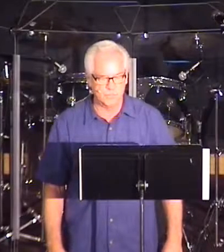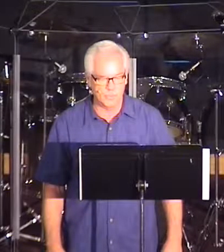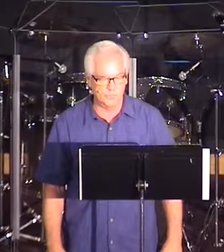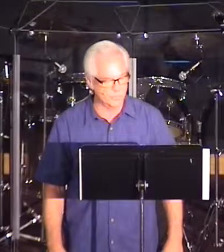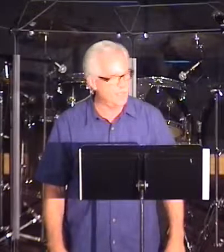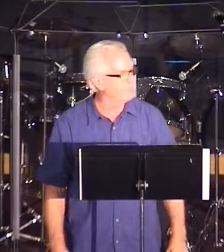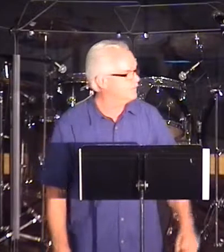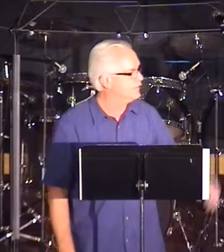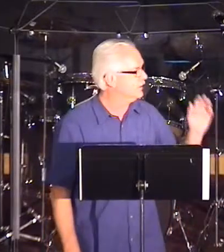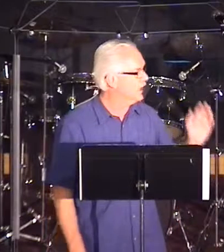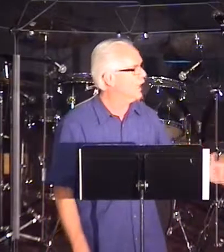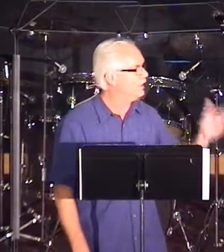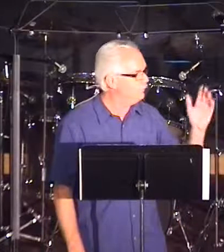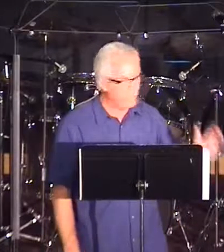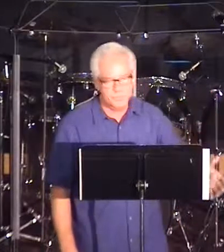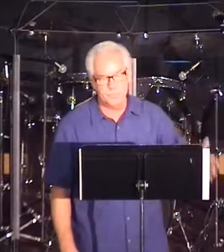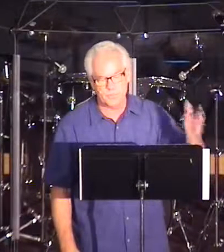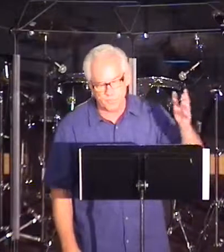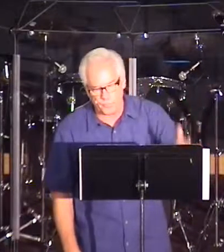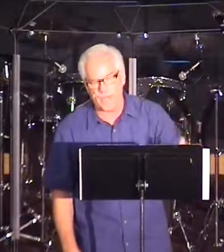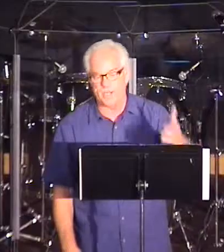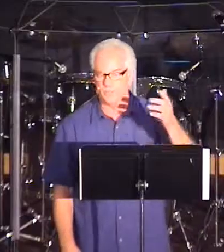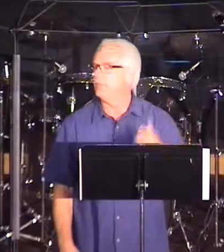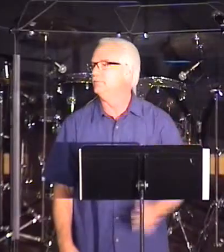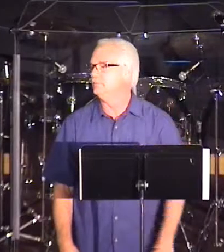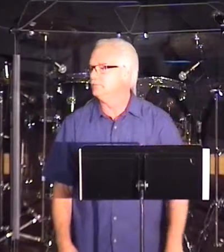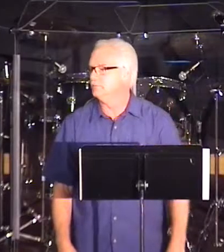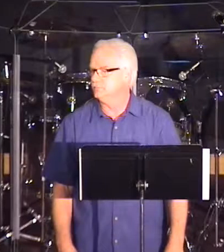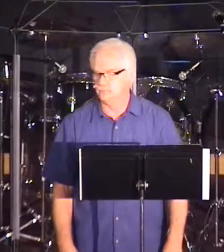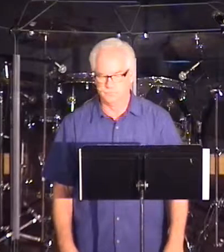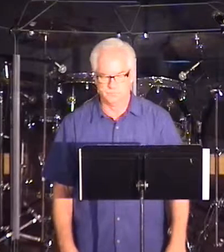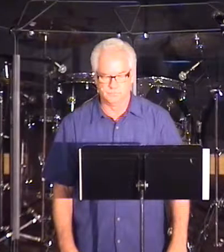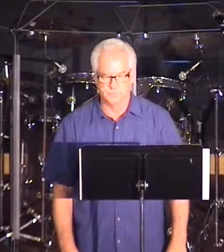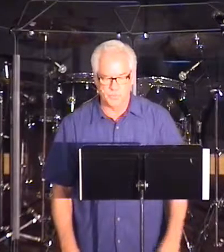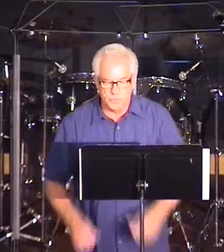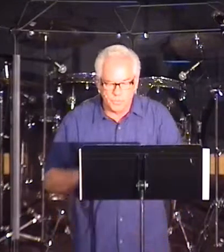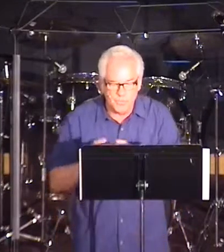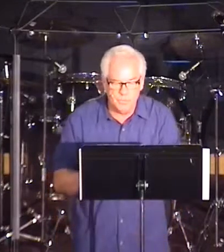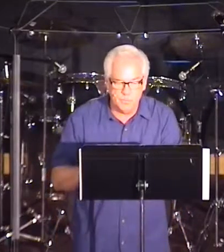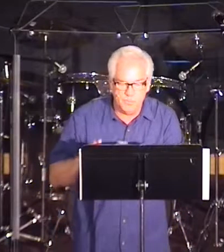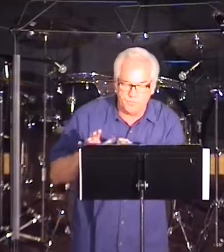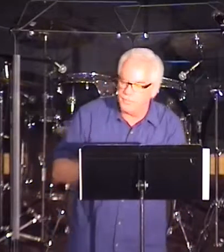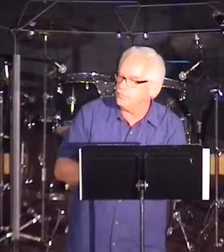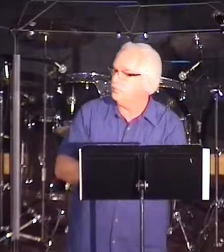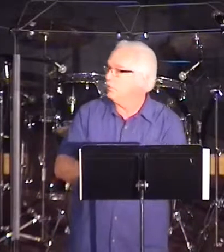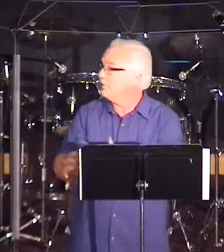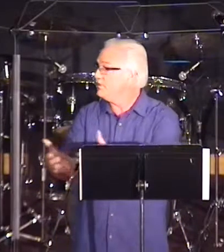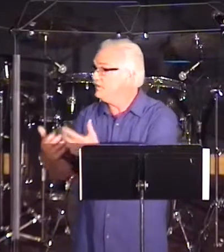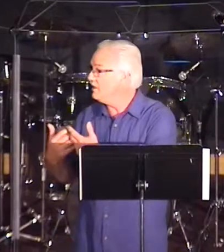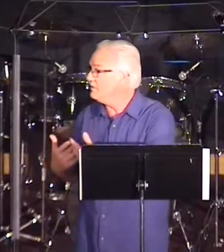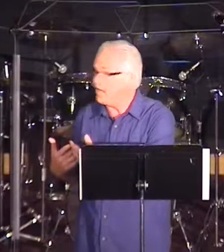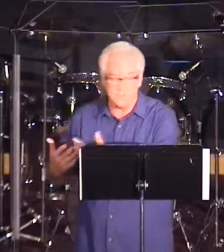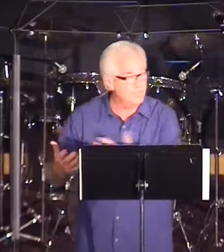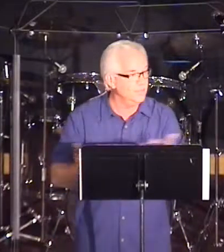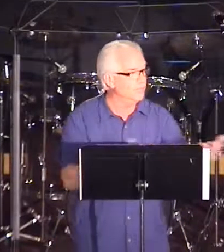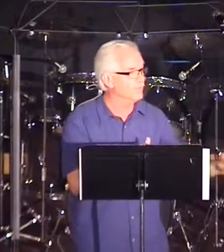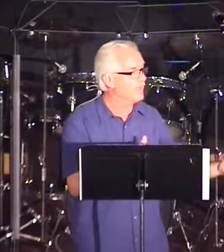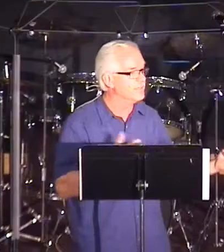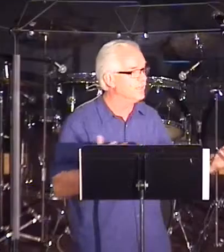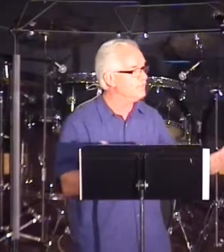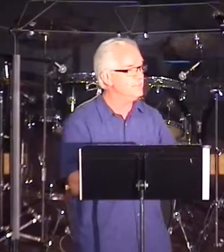It's 24/7. It says that God opposes the proud. So you'll continue to be friends with the world. It says there's